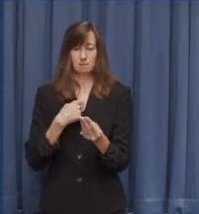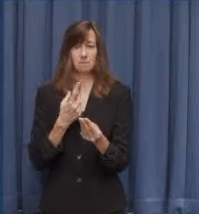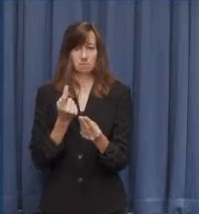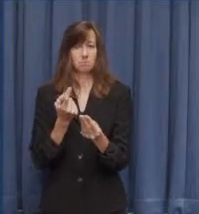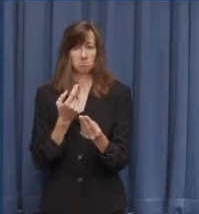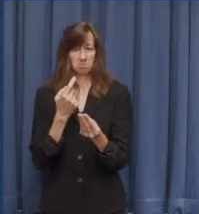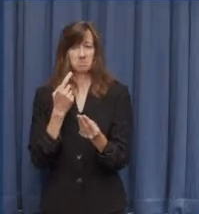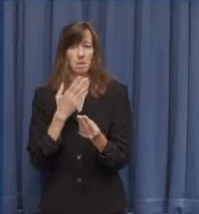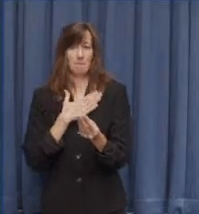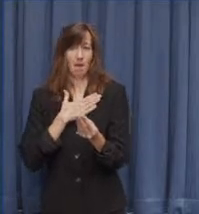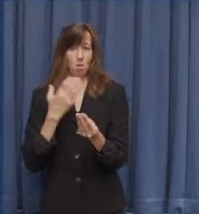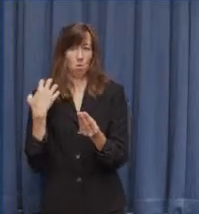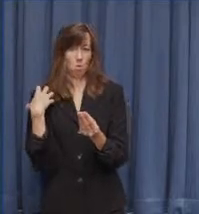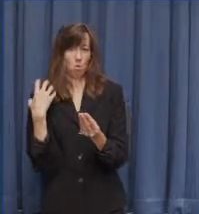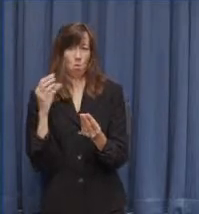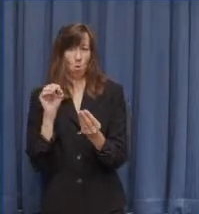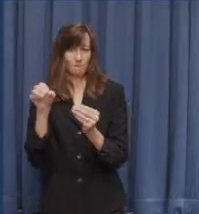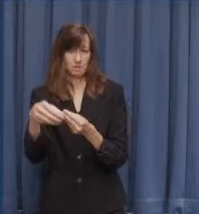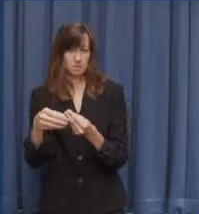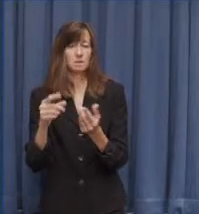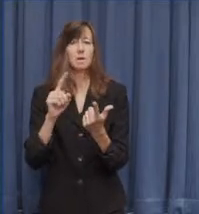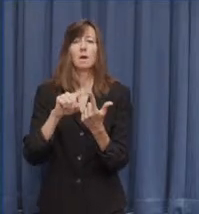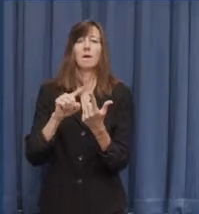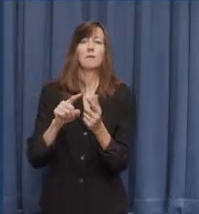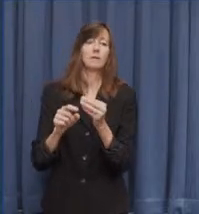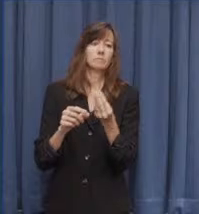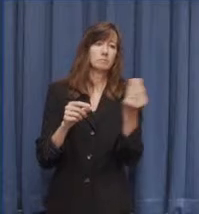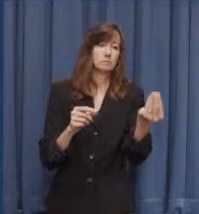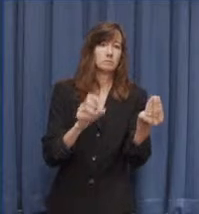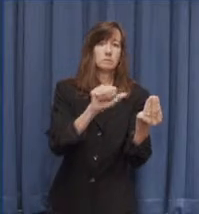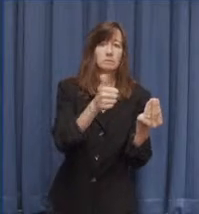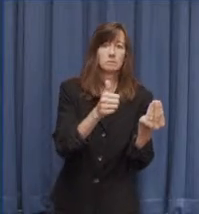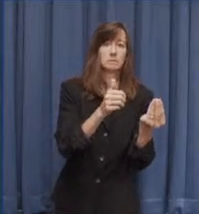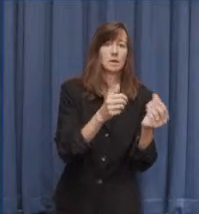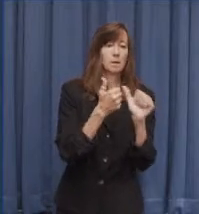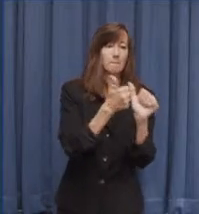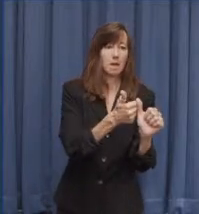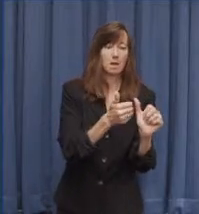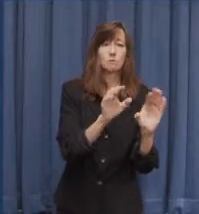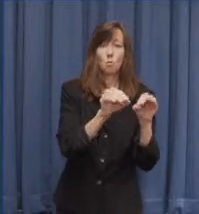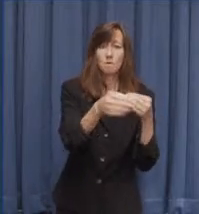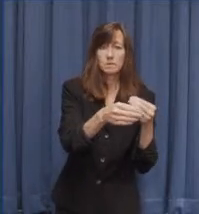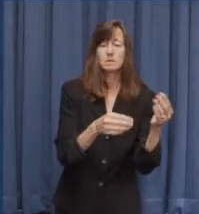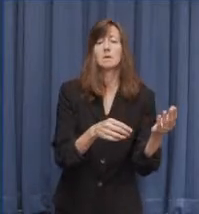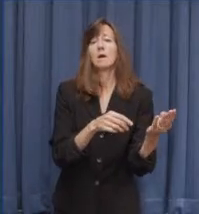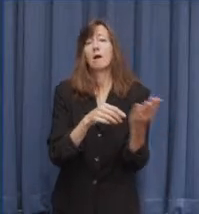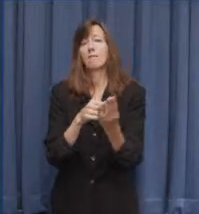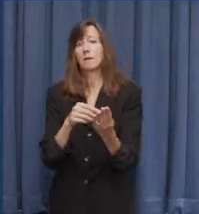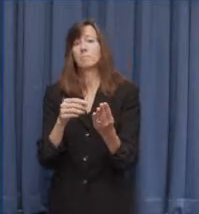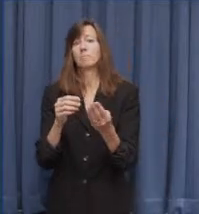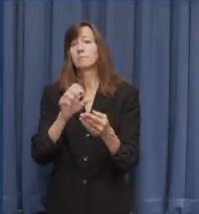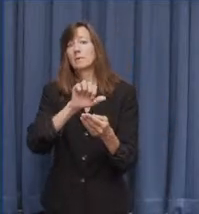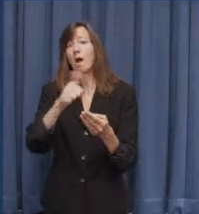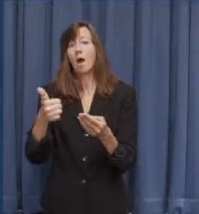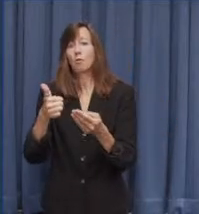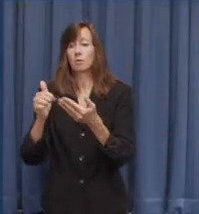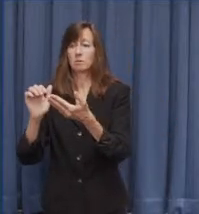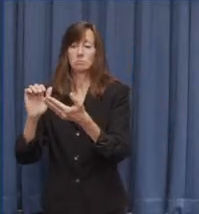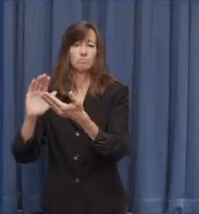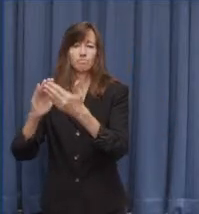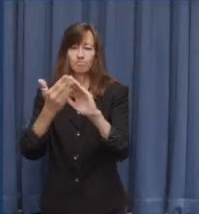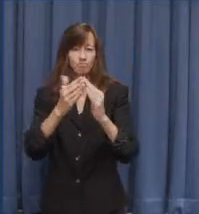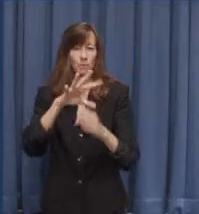job, as well as representatives from every one of our 24 municipalities, we review that complaint.